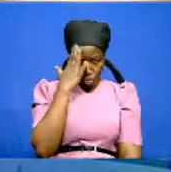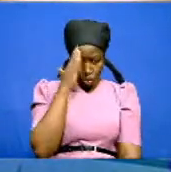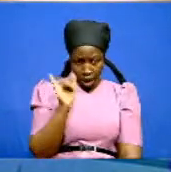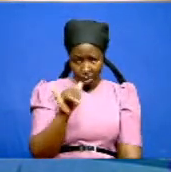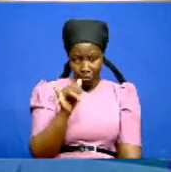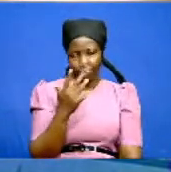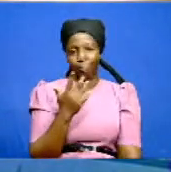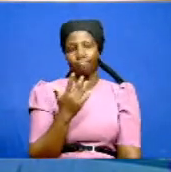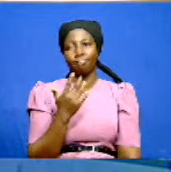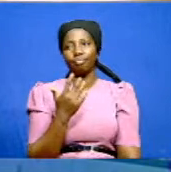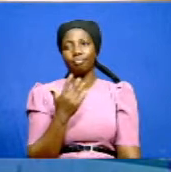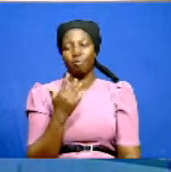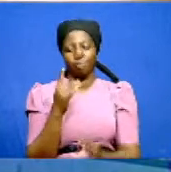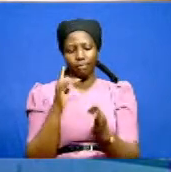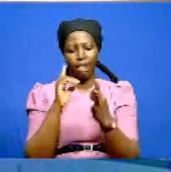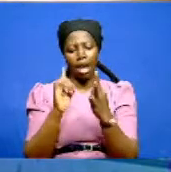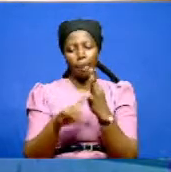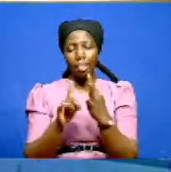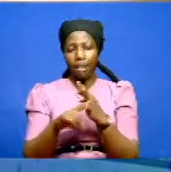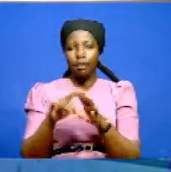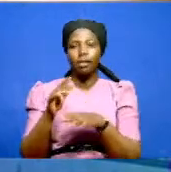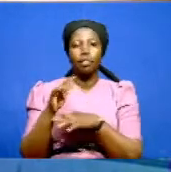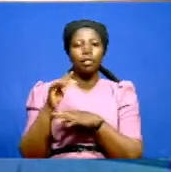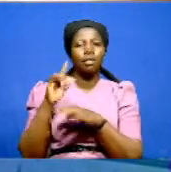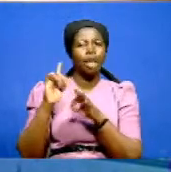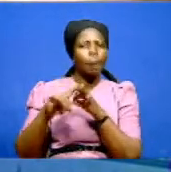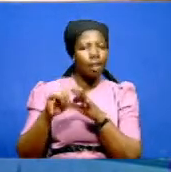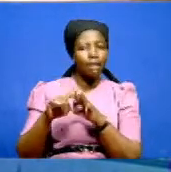Three, the political leadership.